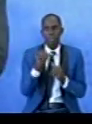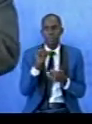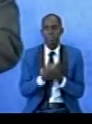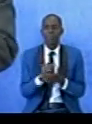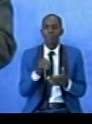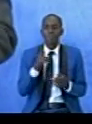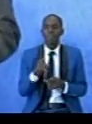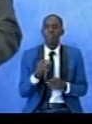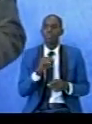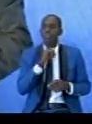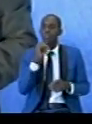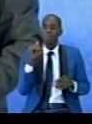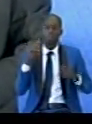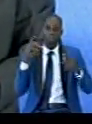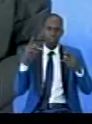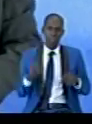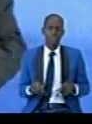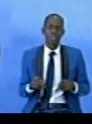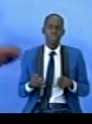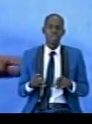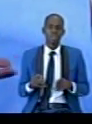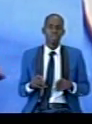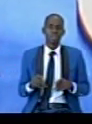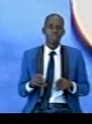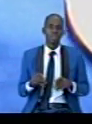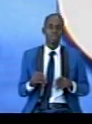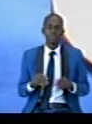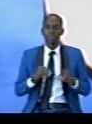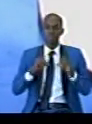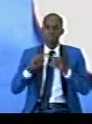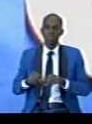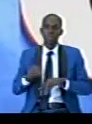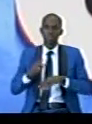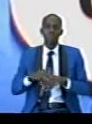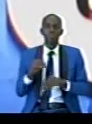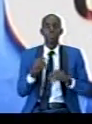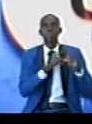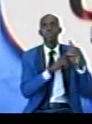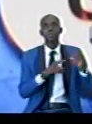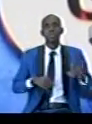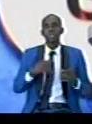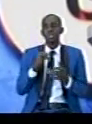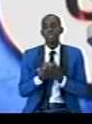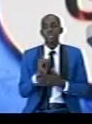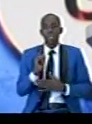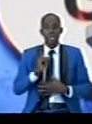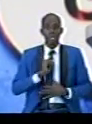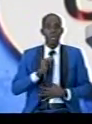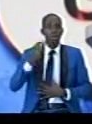belonged personally unto God, he said, I will obey him. He